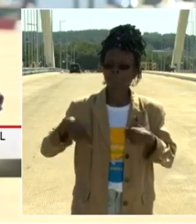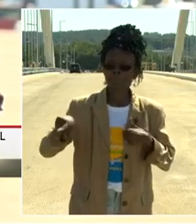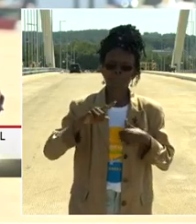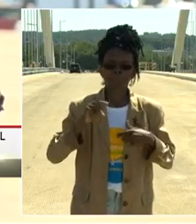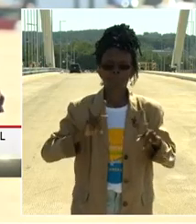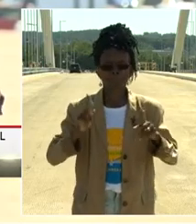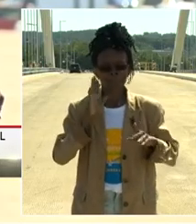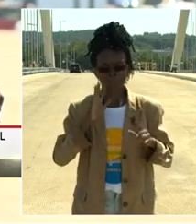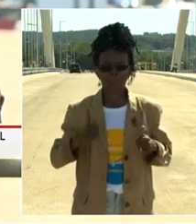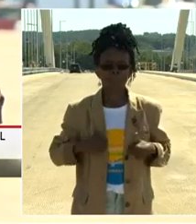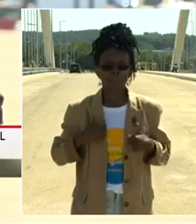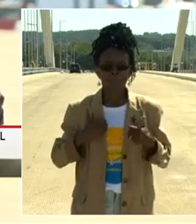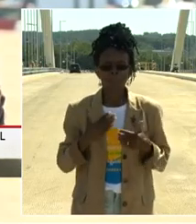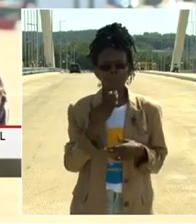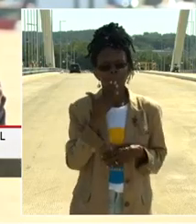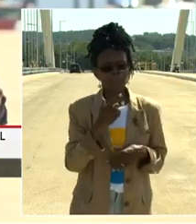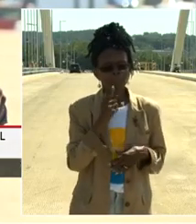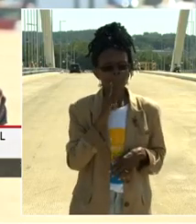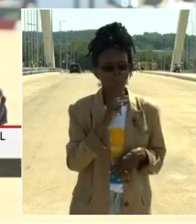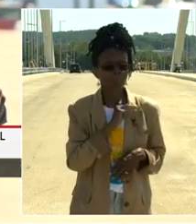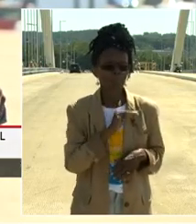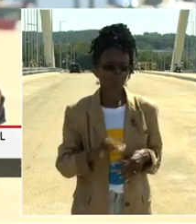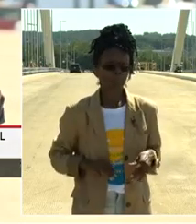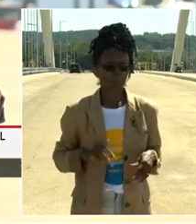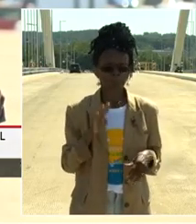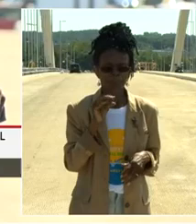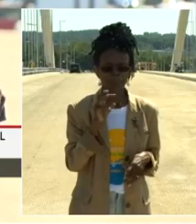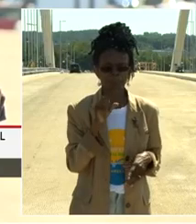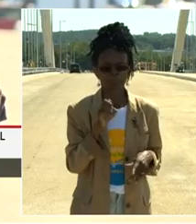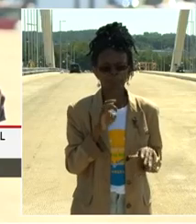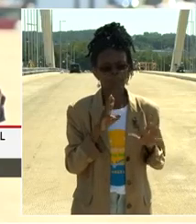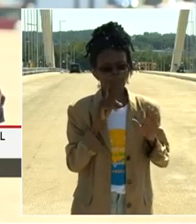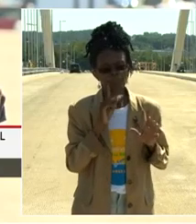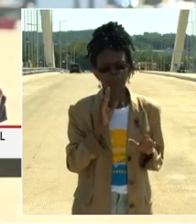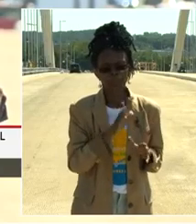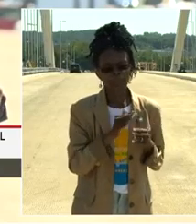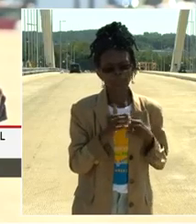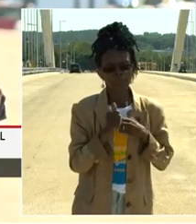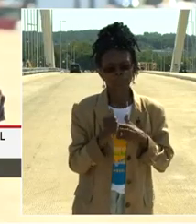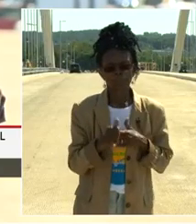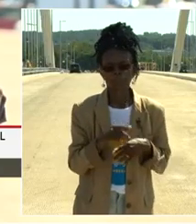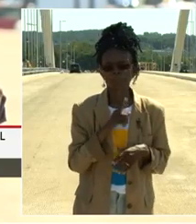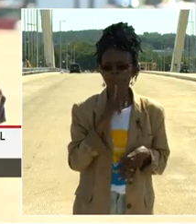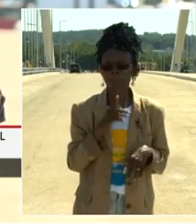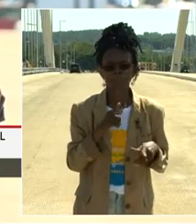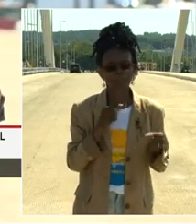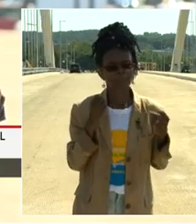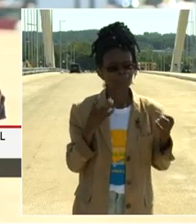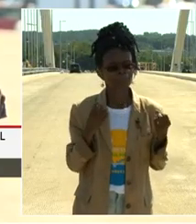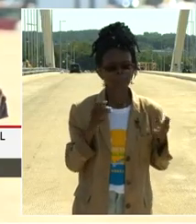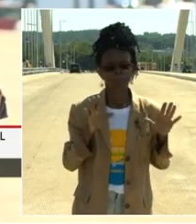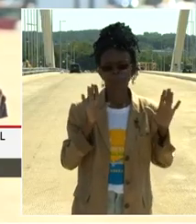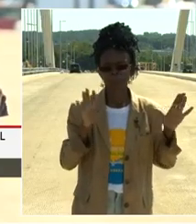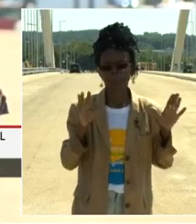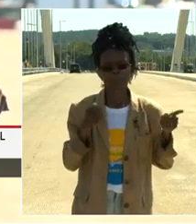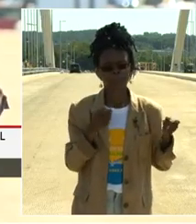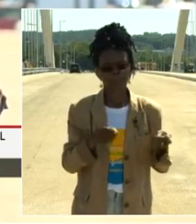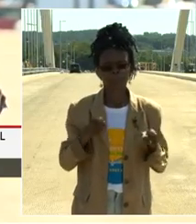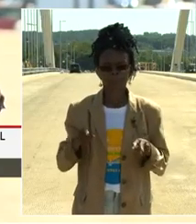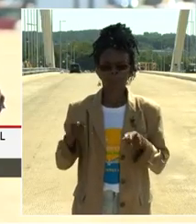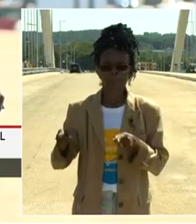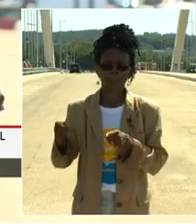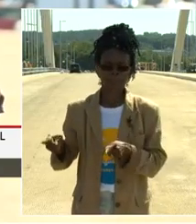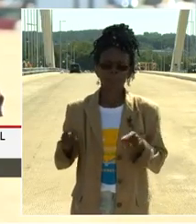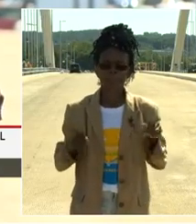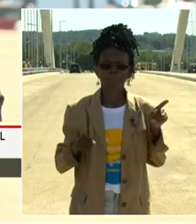leadership, because she don't get all the credit that she deserves. Because a lot of great things happened in D.C. was a result of our